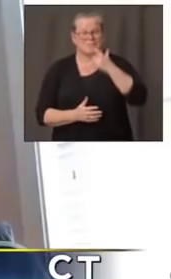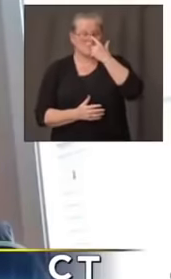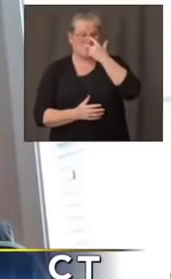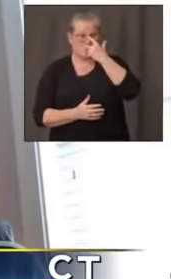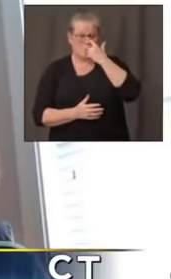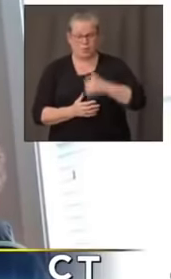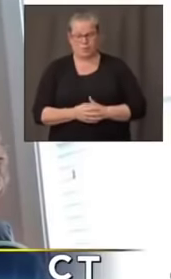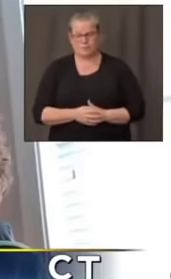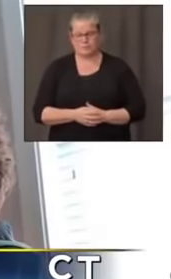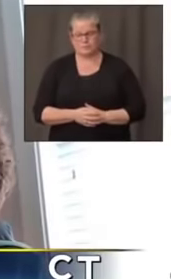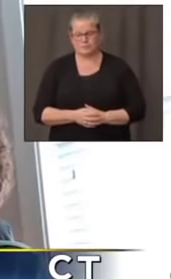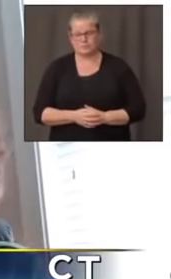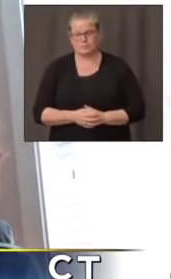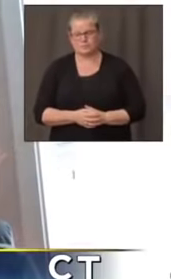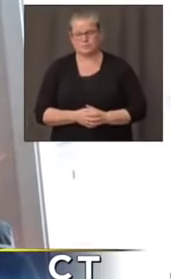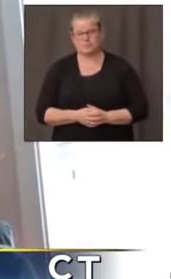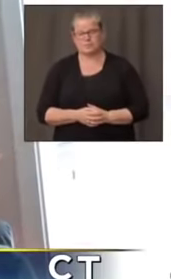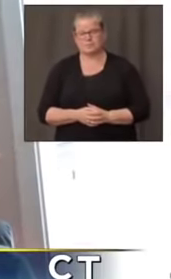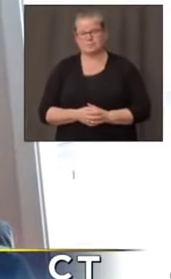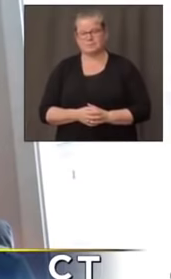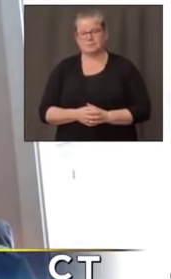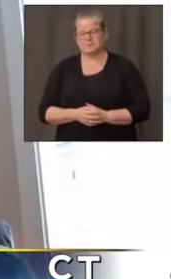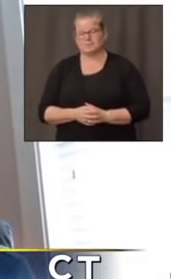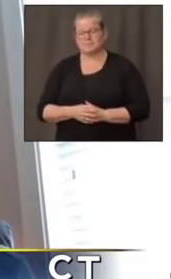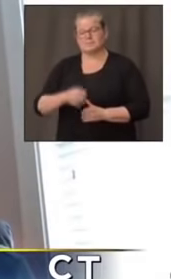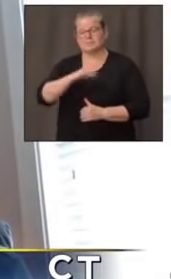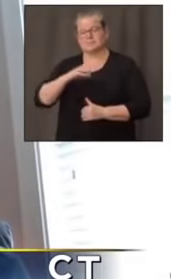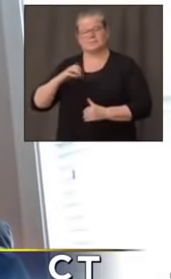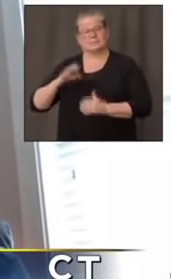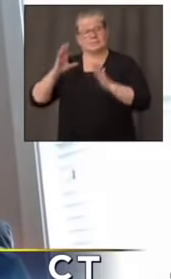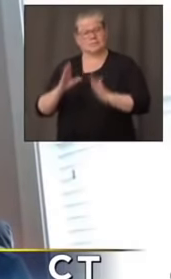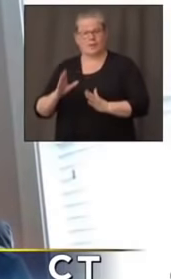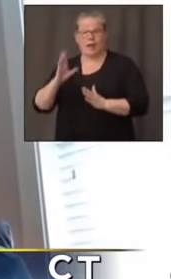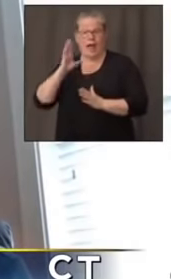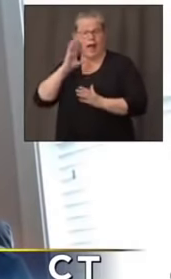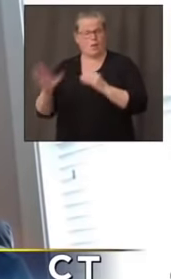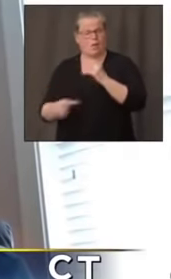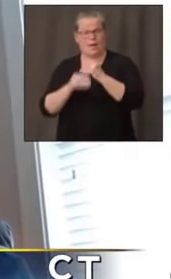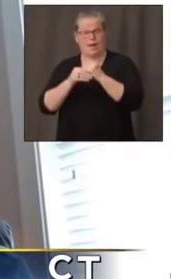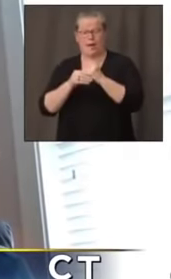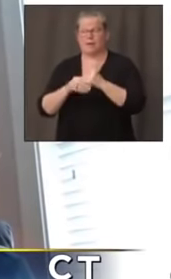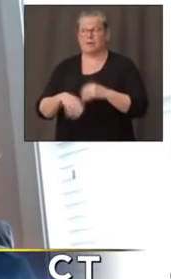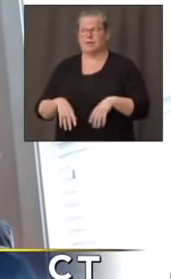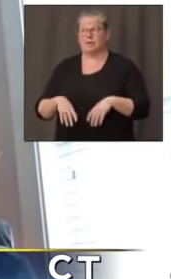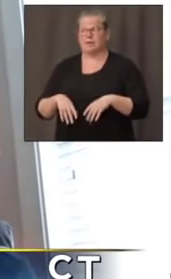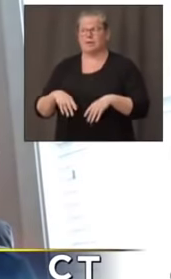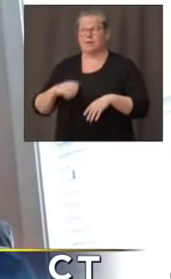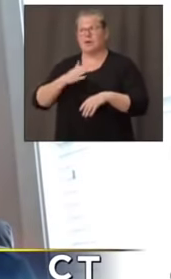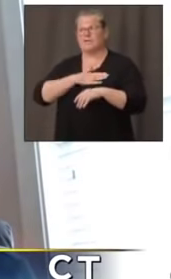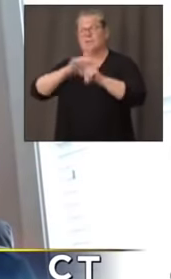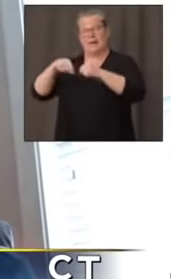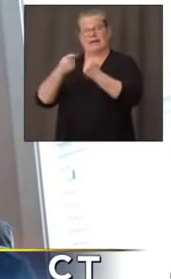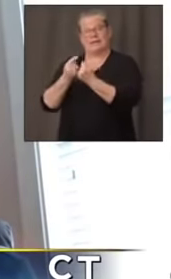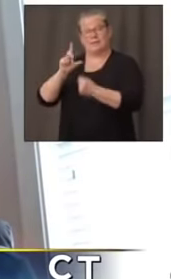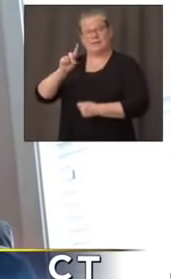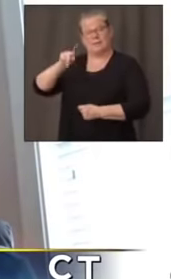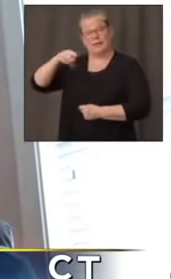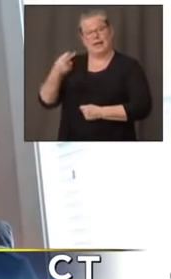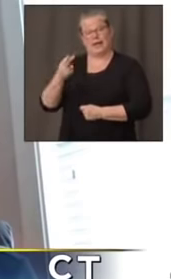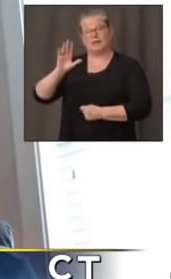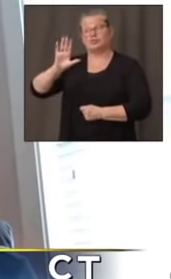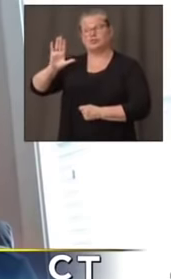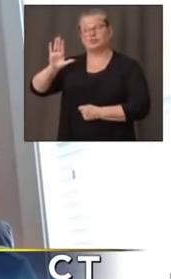I would just add that I actually heard the report out from my team at DPH on this topic